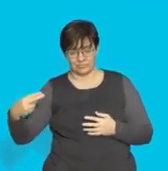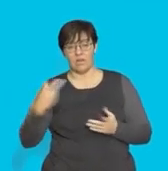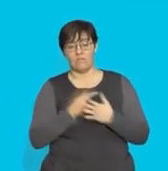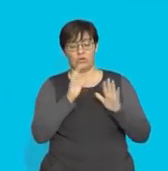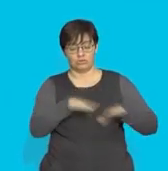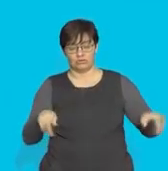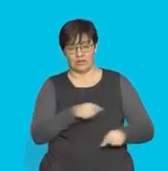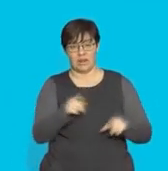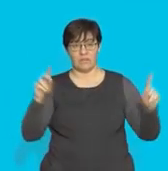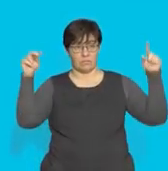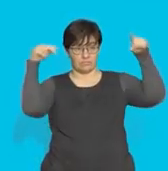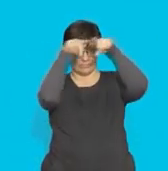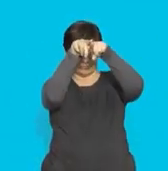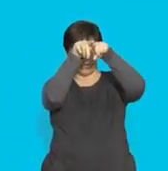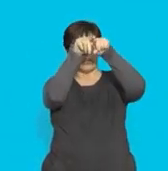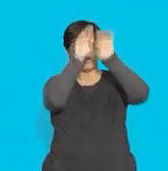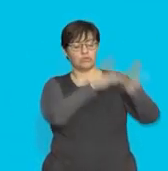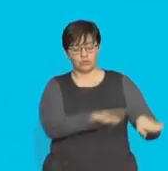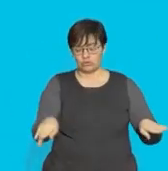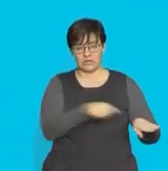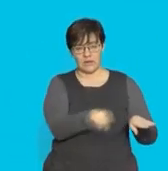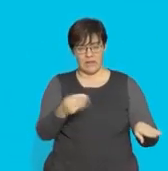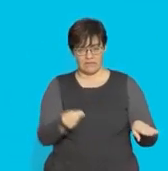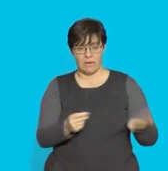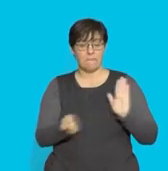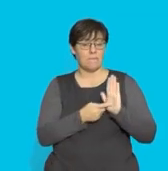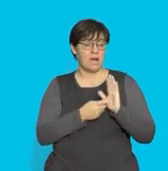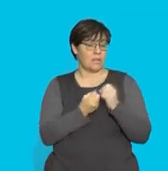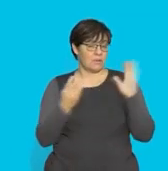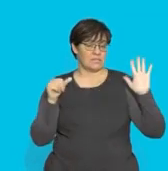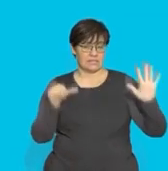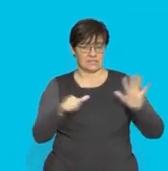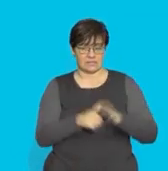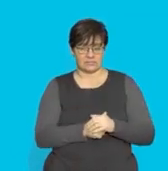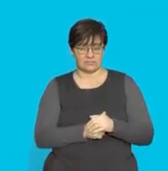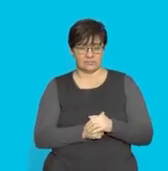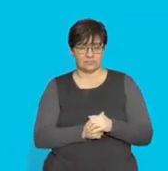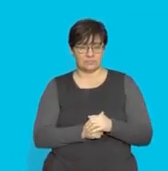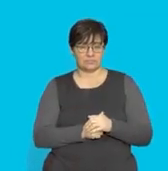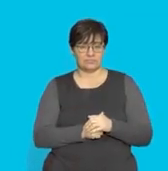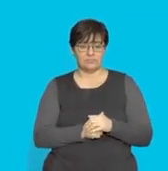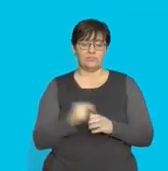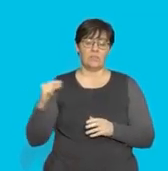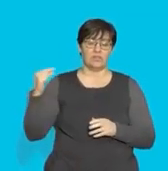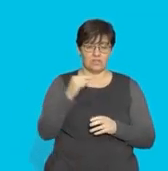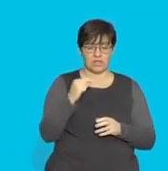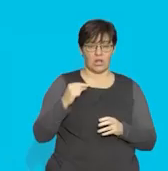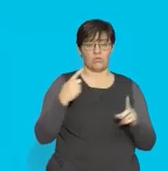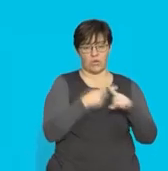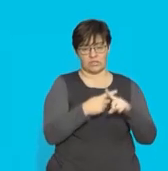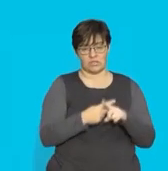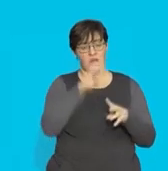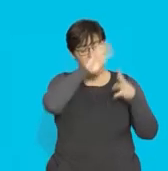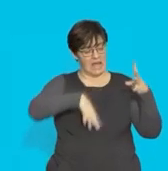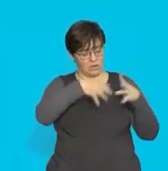of the children of the parents mentioned above. And that's a 6-mark question. Guys, again, this is a